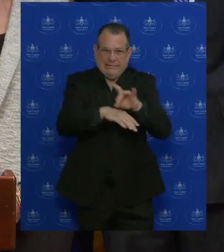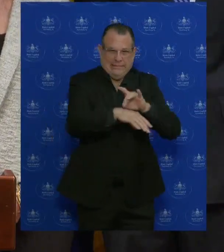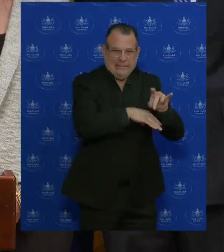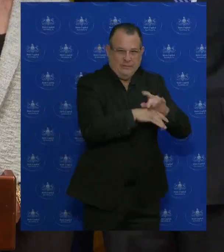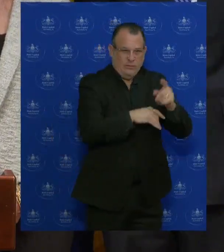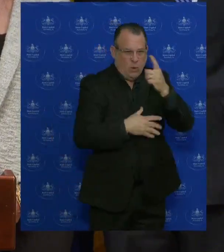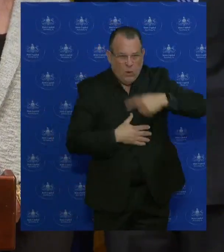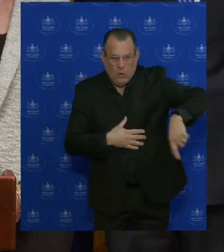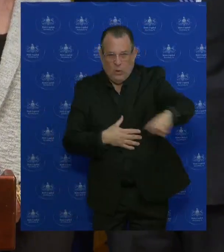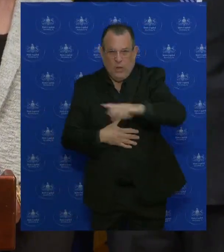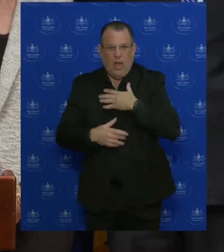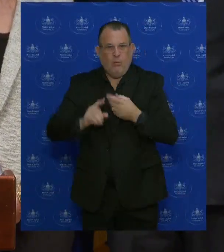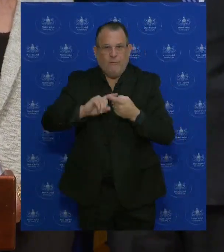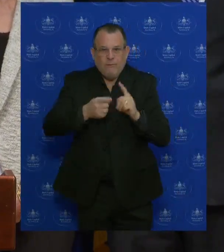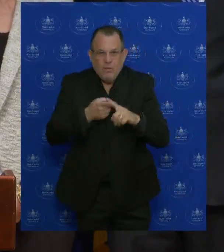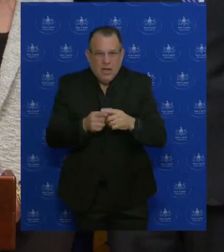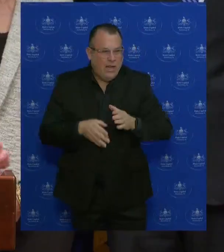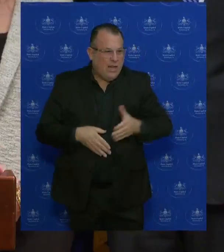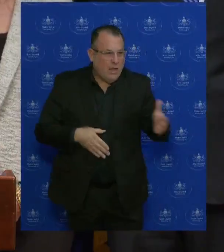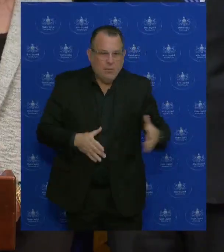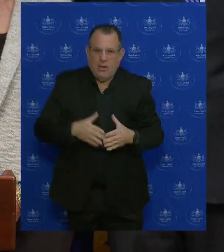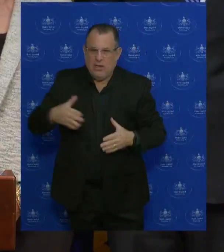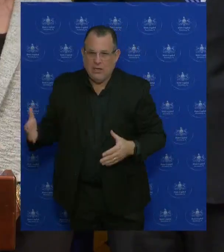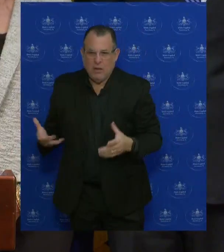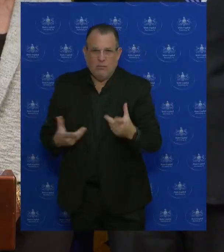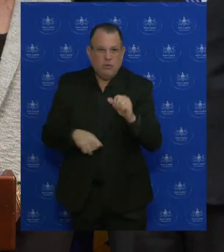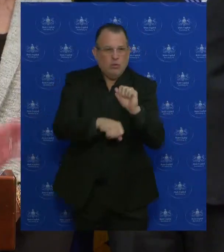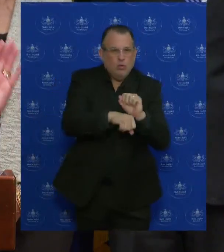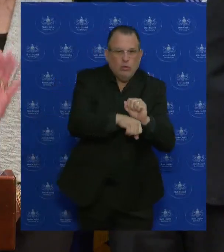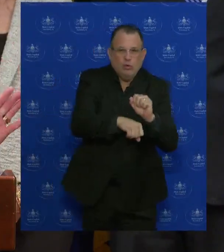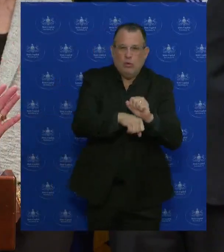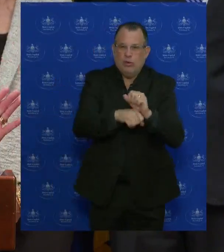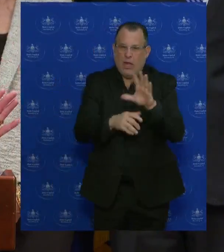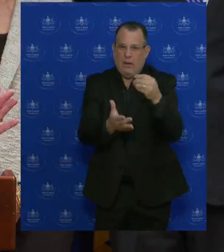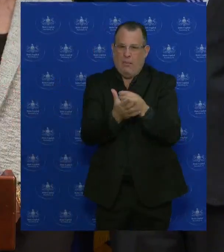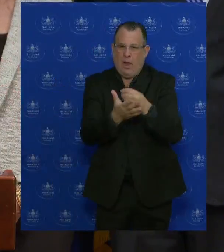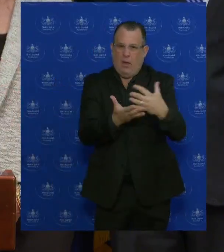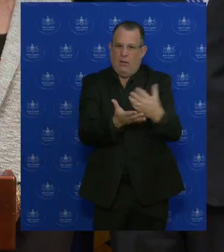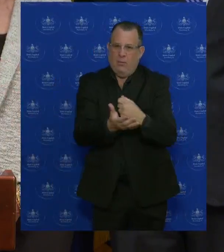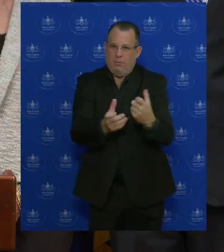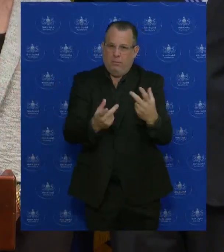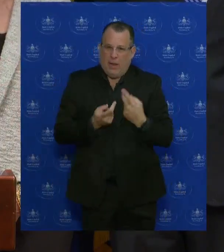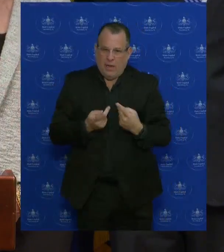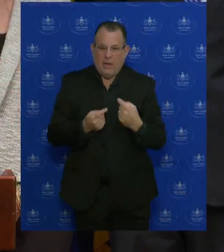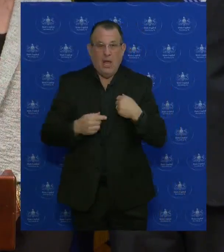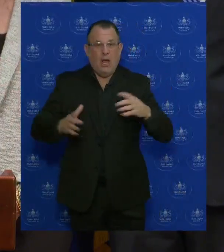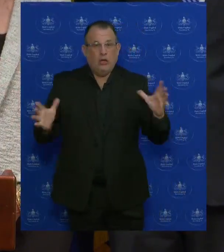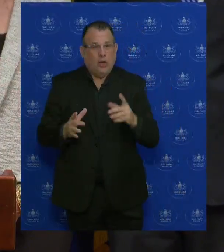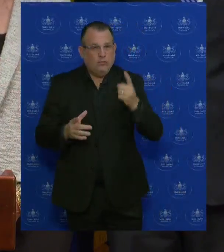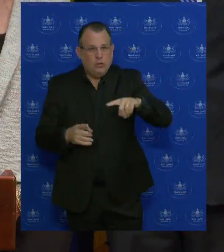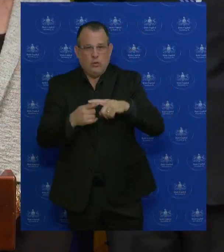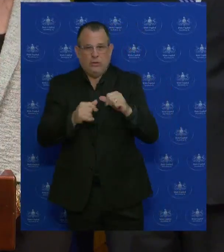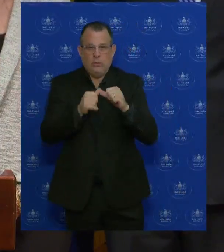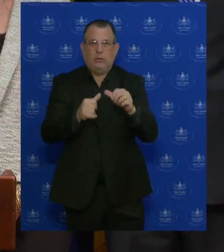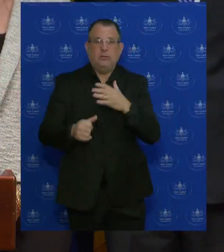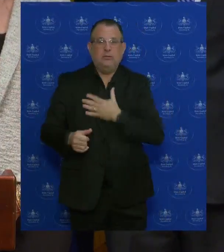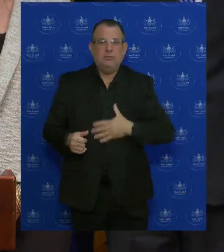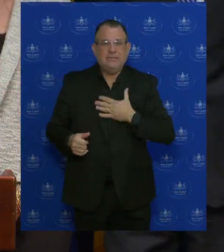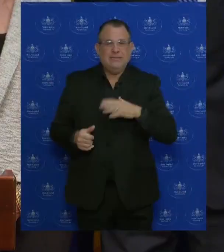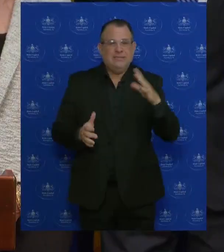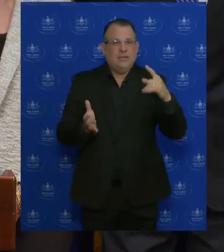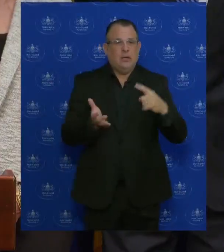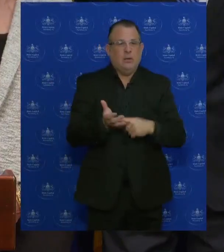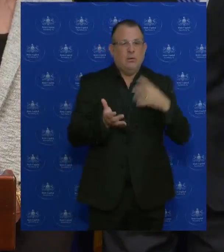and neighbors who earned it. Now, I'd be remiss if I didn't encourage everyone to continue to search periodically on